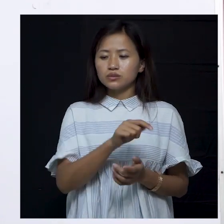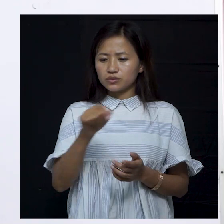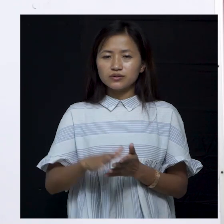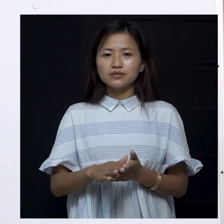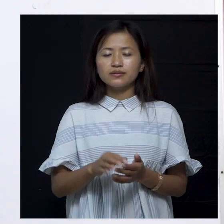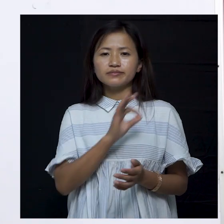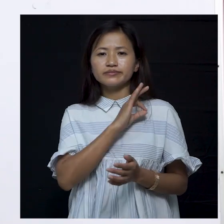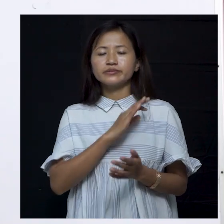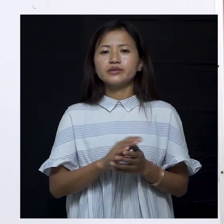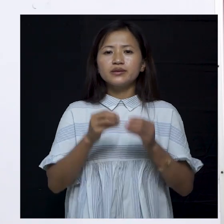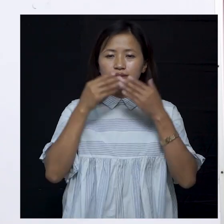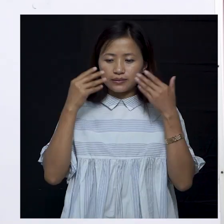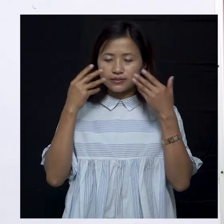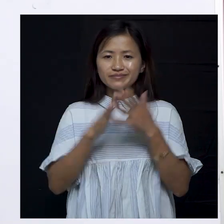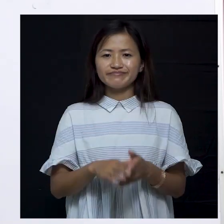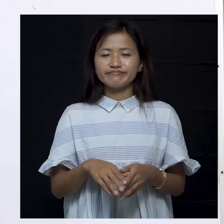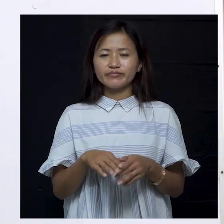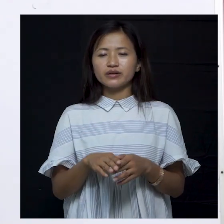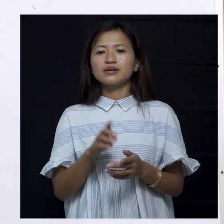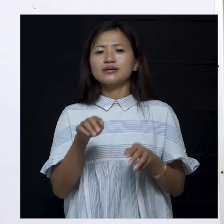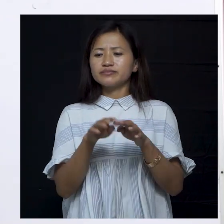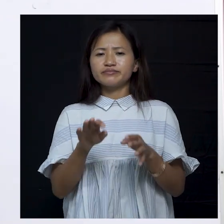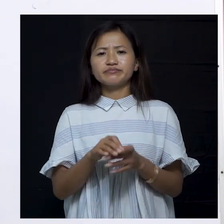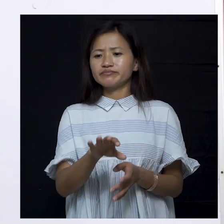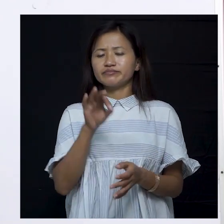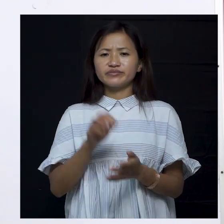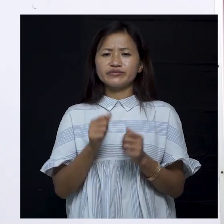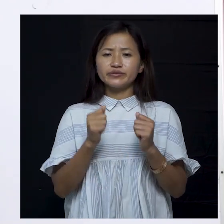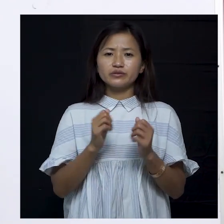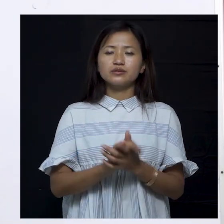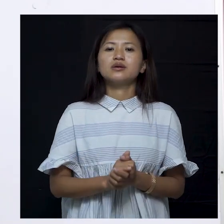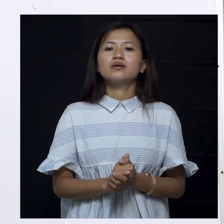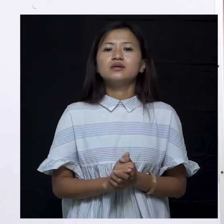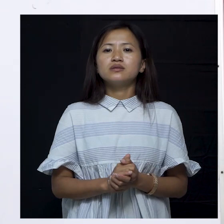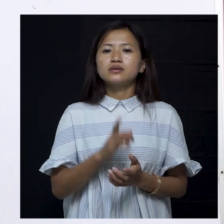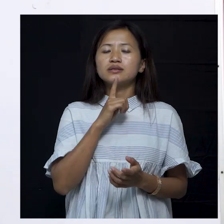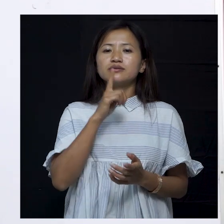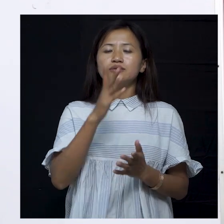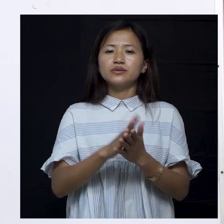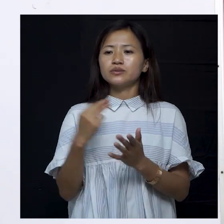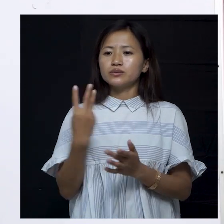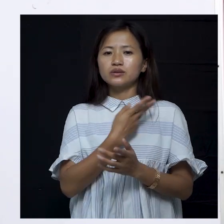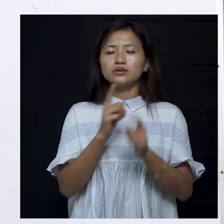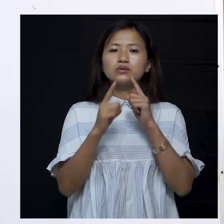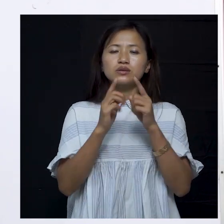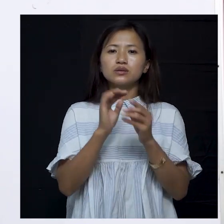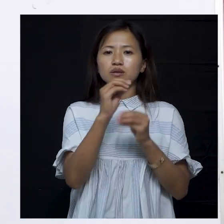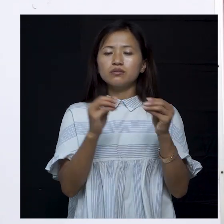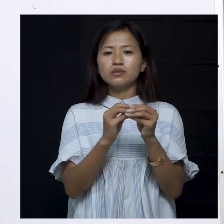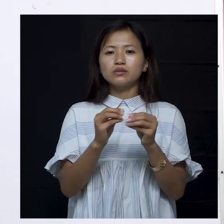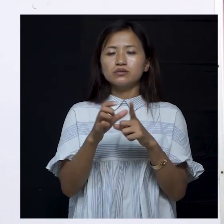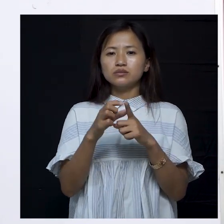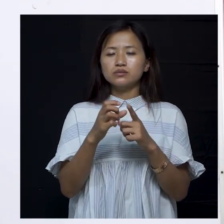cats are rare to find. That is an information needed, right? Because we are talking about